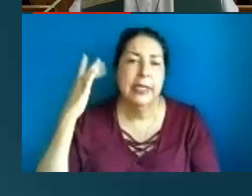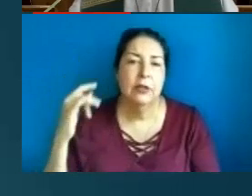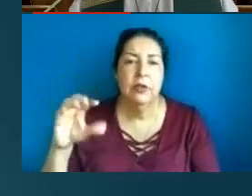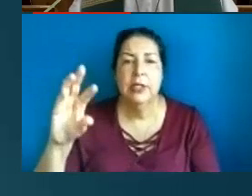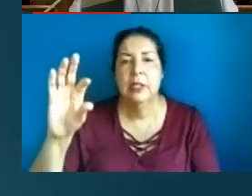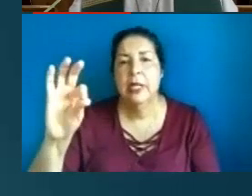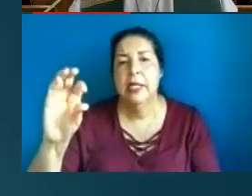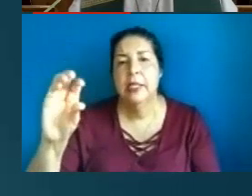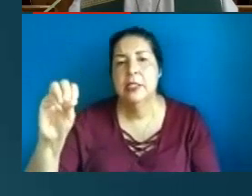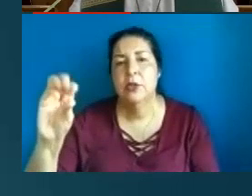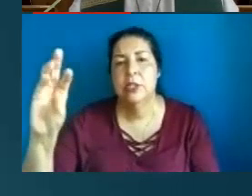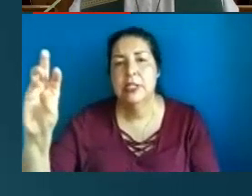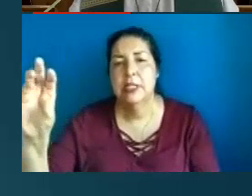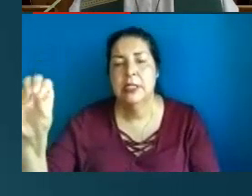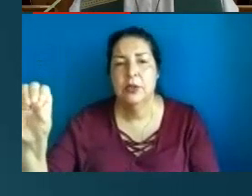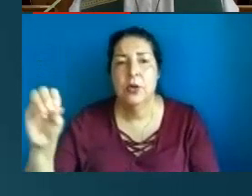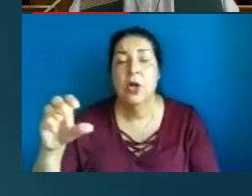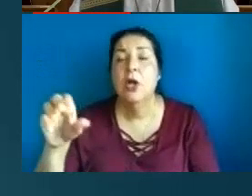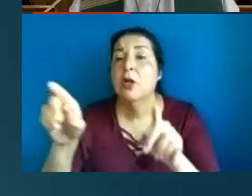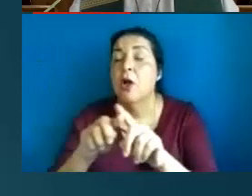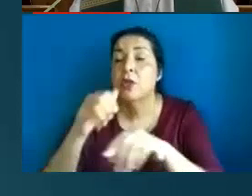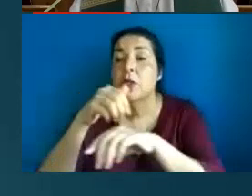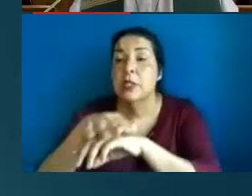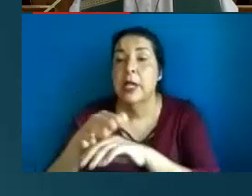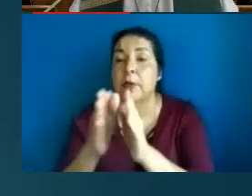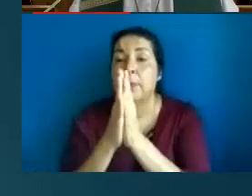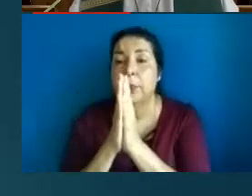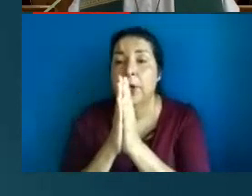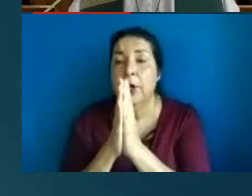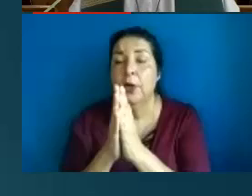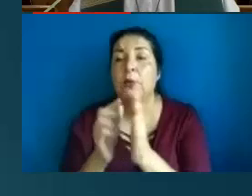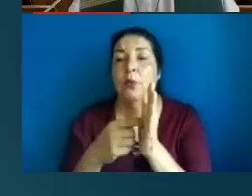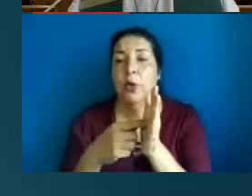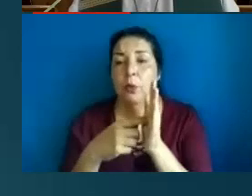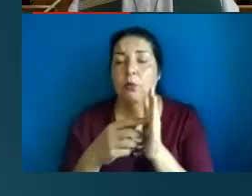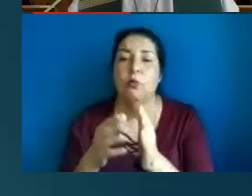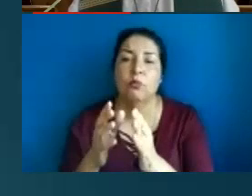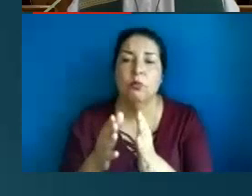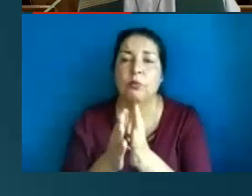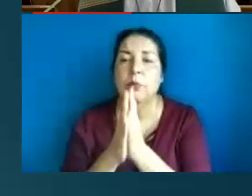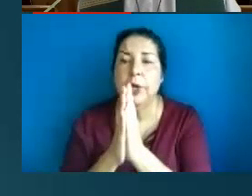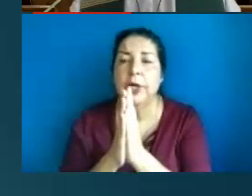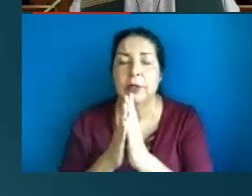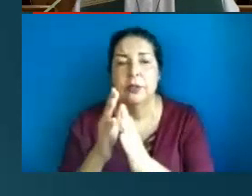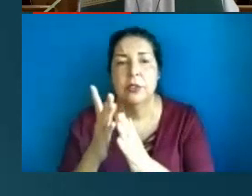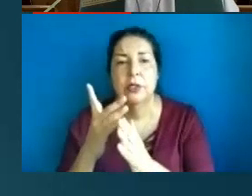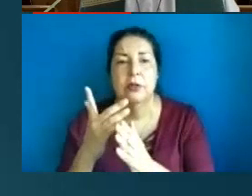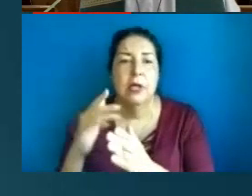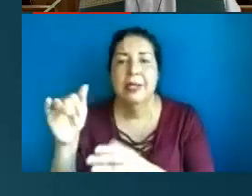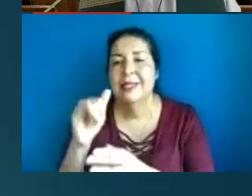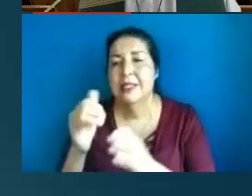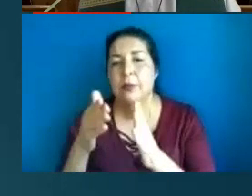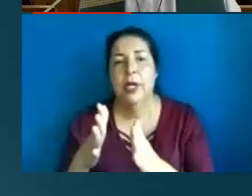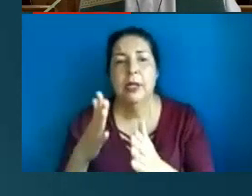90660. You may also send in prayer requests the same way. Please join in the responsive readings during the course of